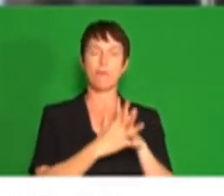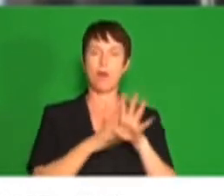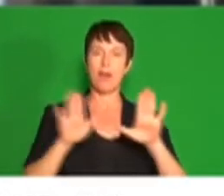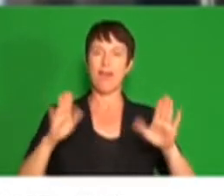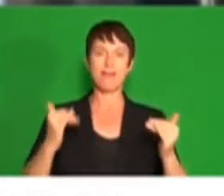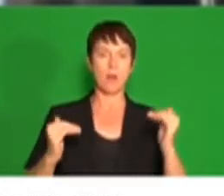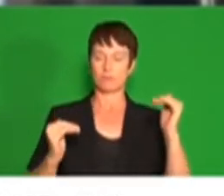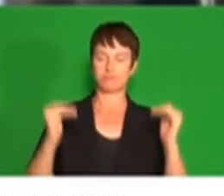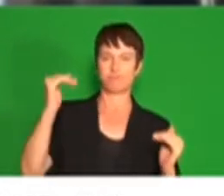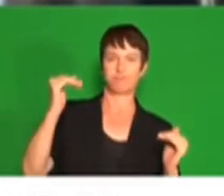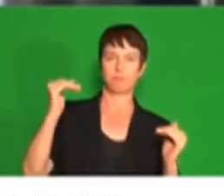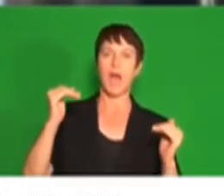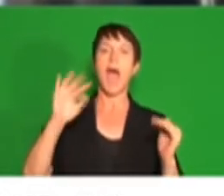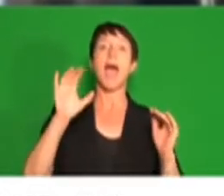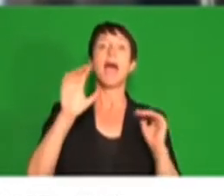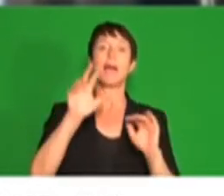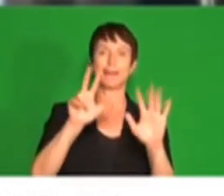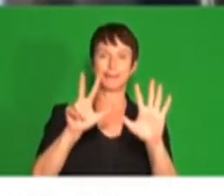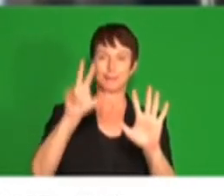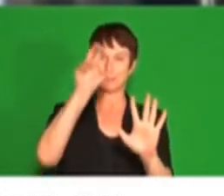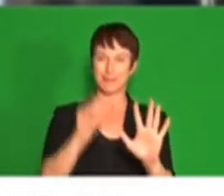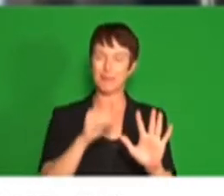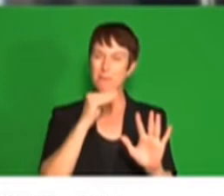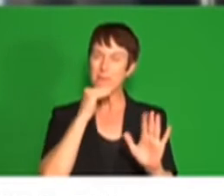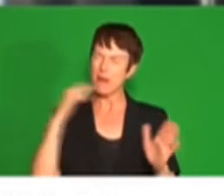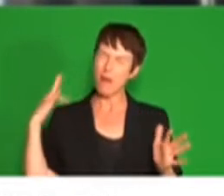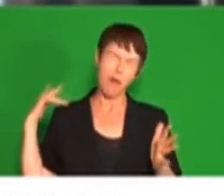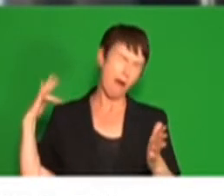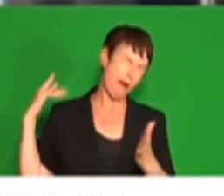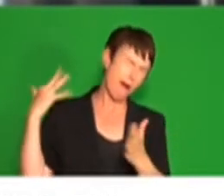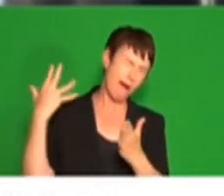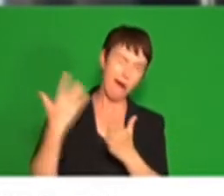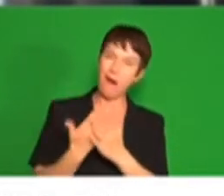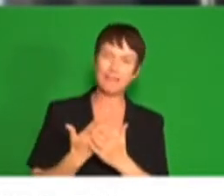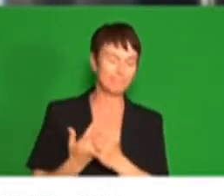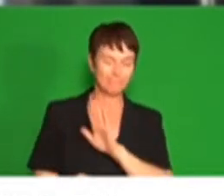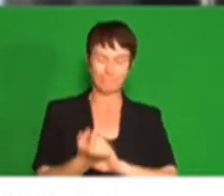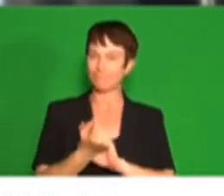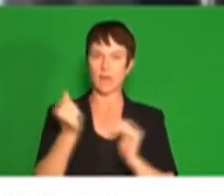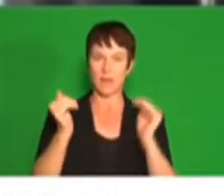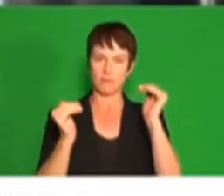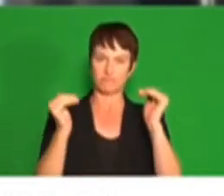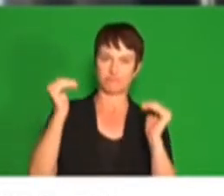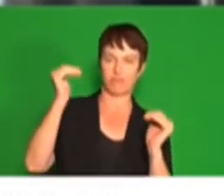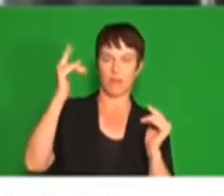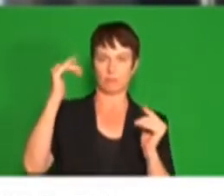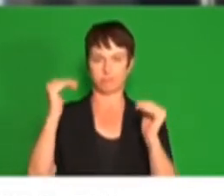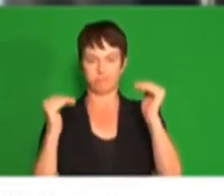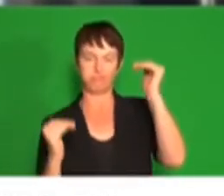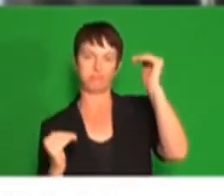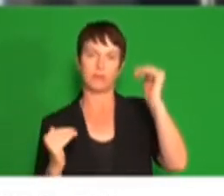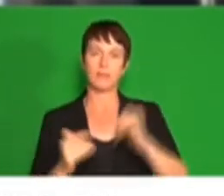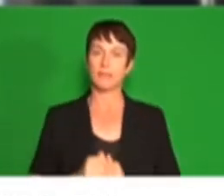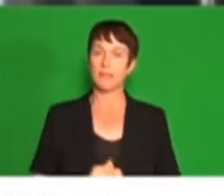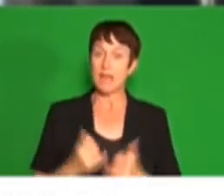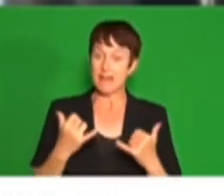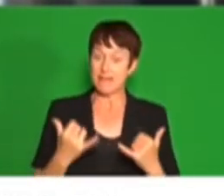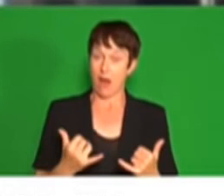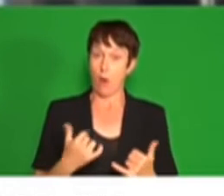its estimated long-run equilibrium value. The implied starting point for the rand forecast is 15